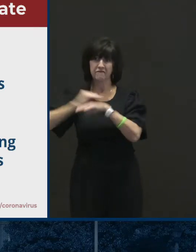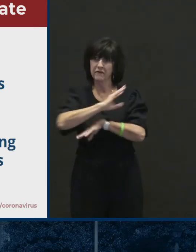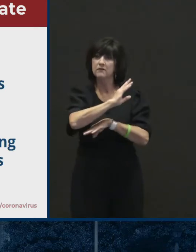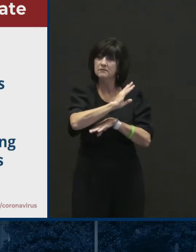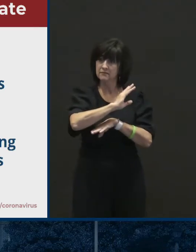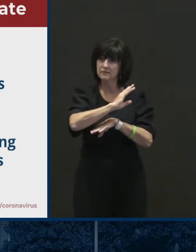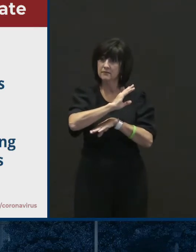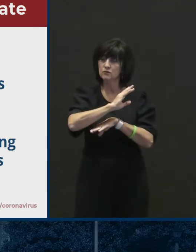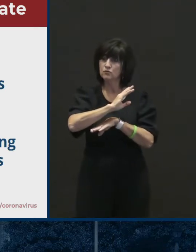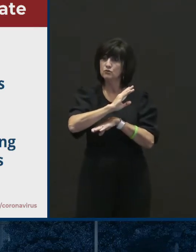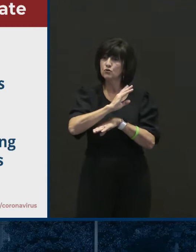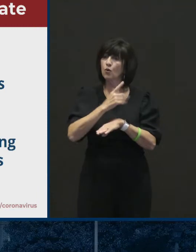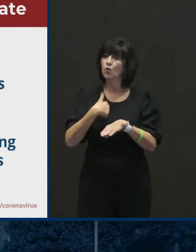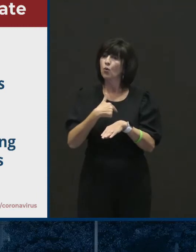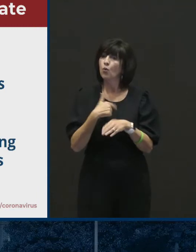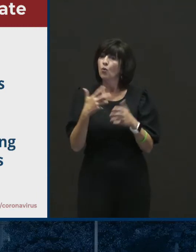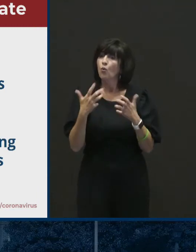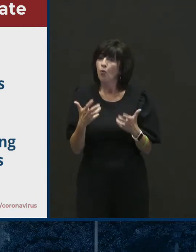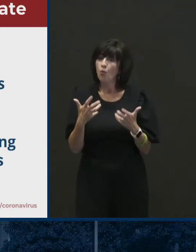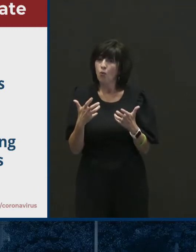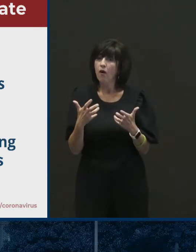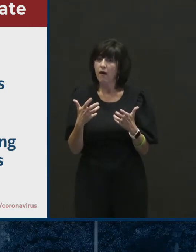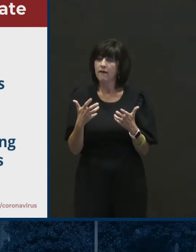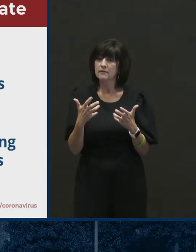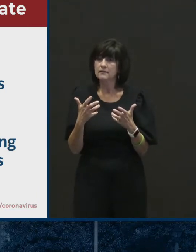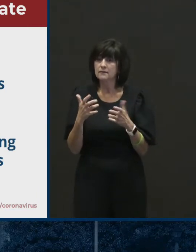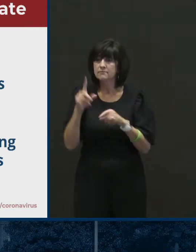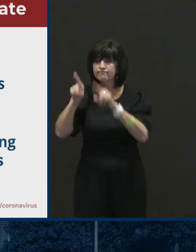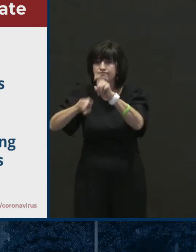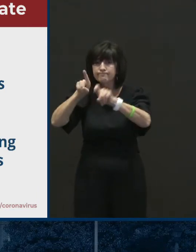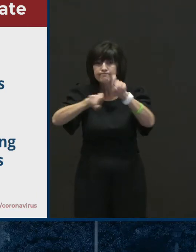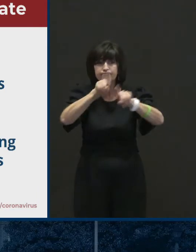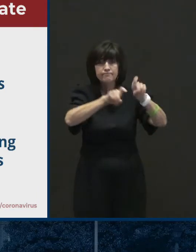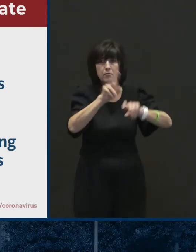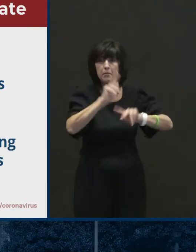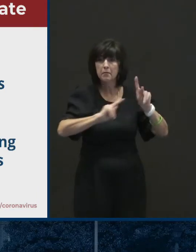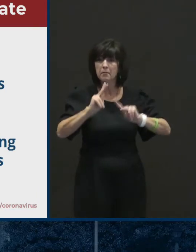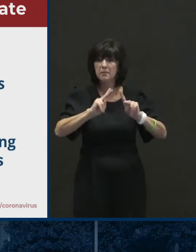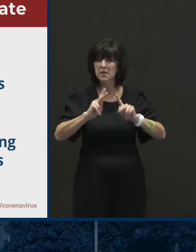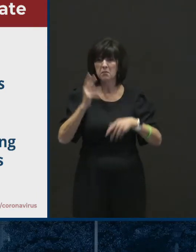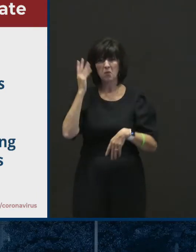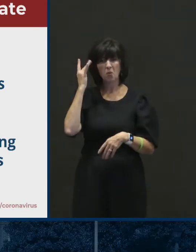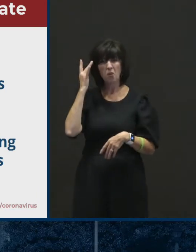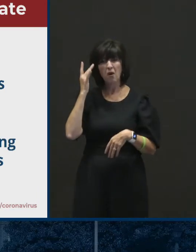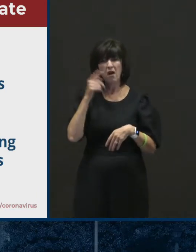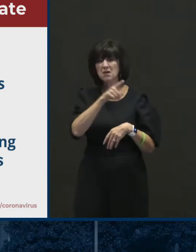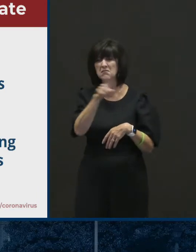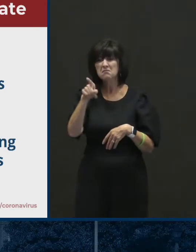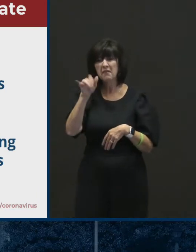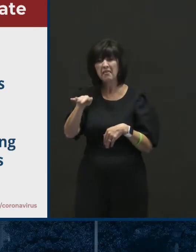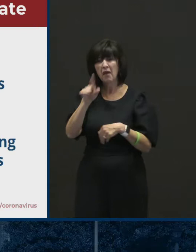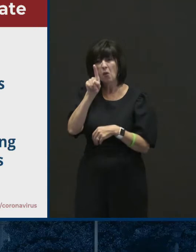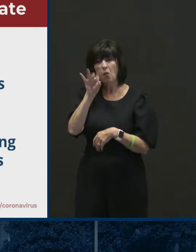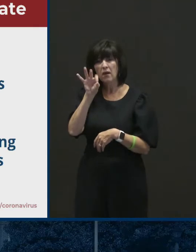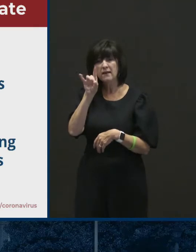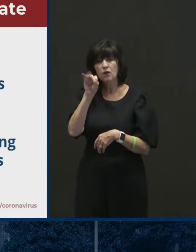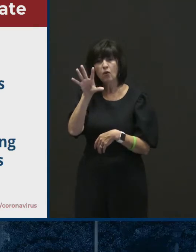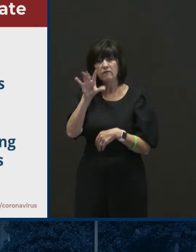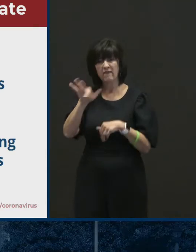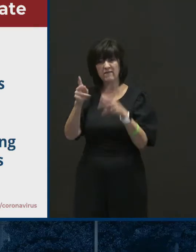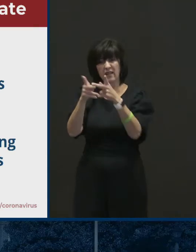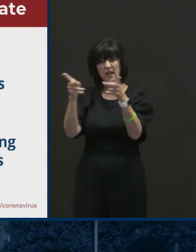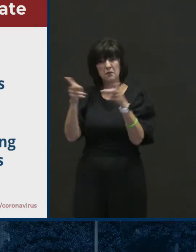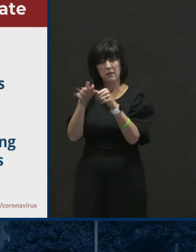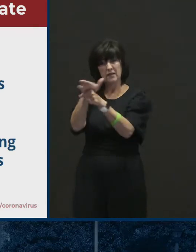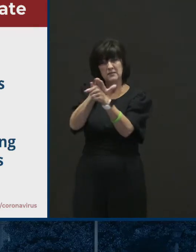possible. When our case investigators talk to positive cases and look at the data, what they're finding is there's not